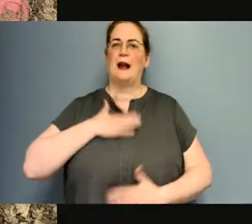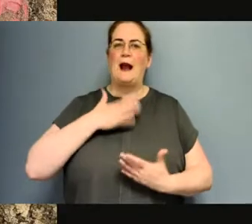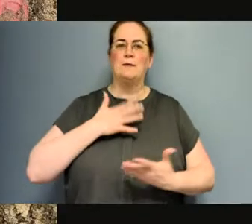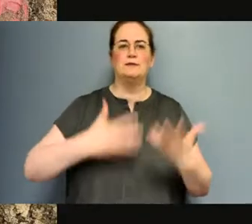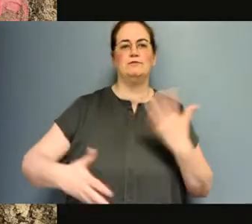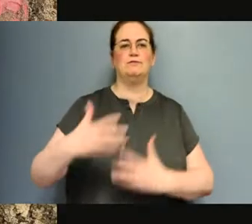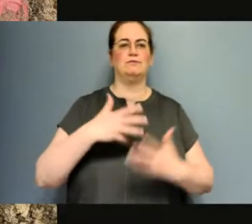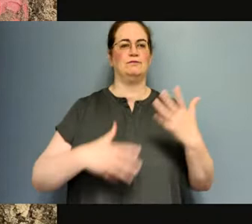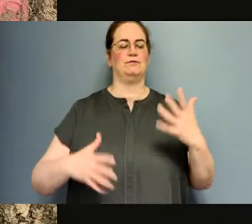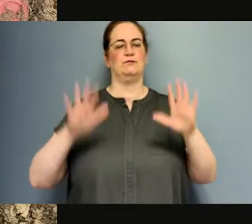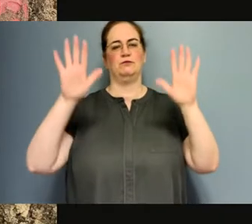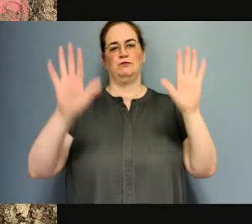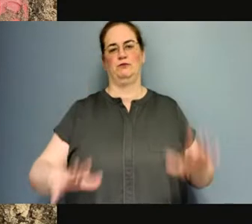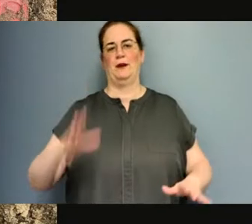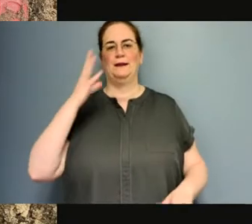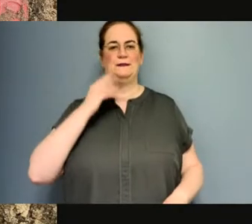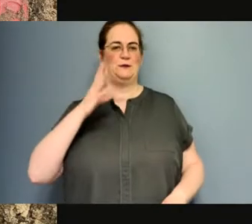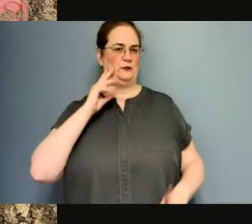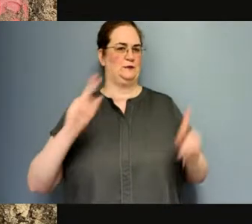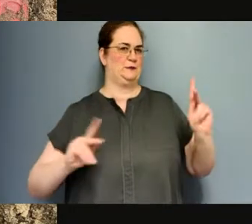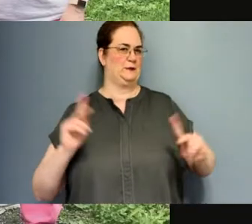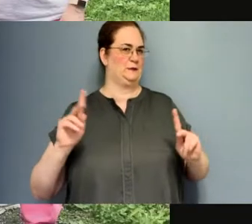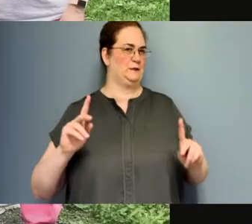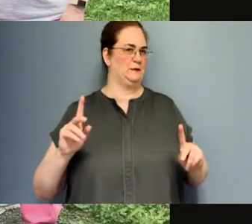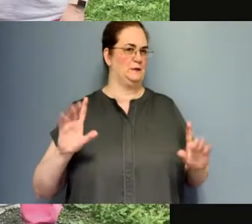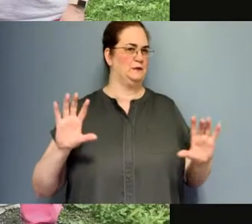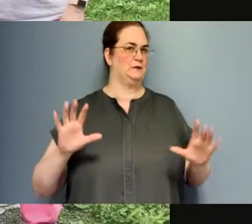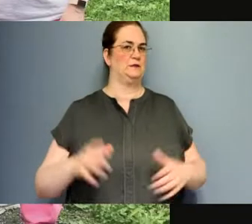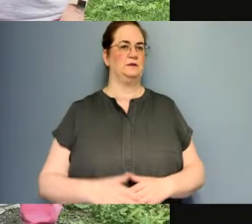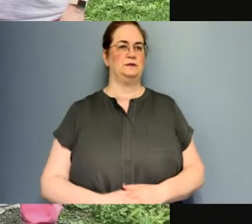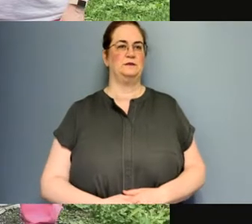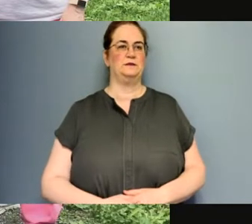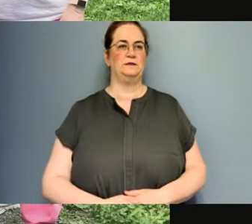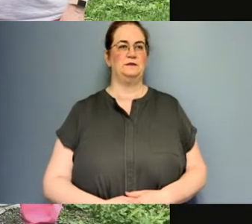It's just a great experience for people overall.